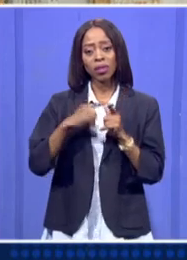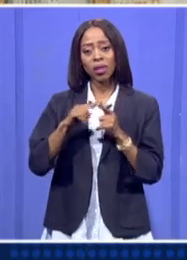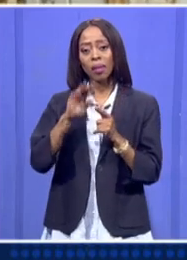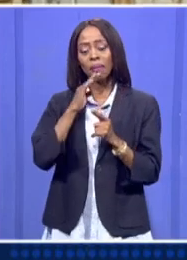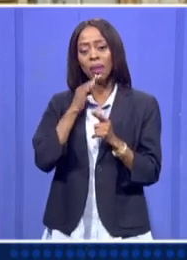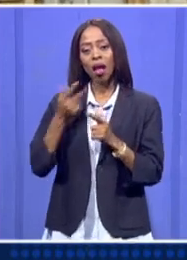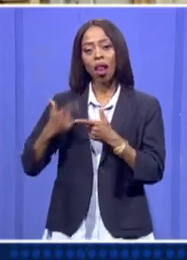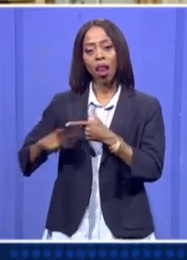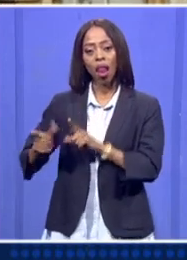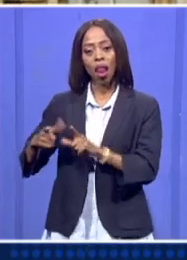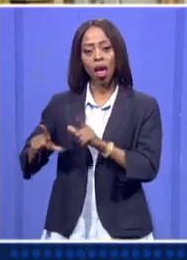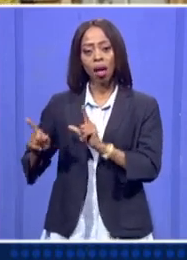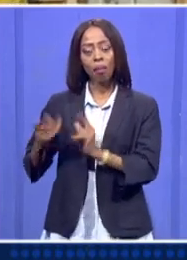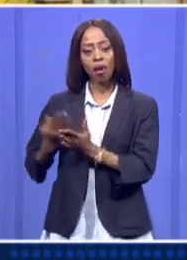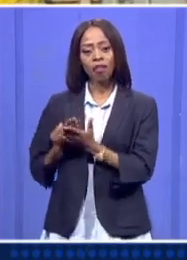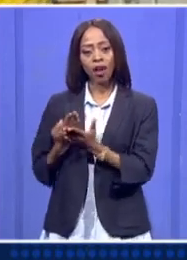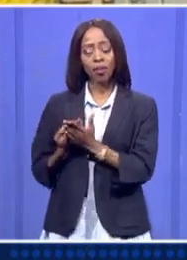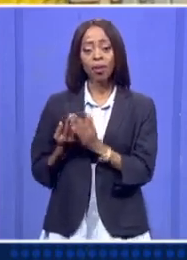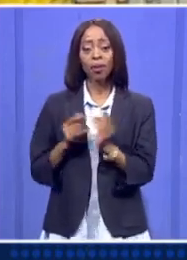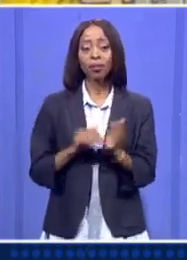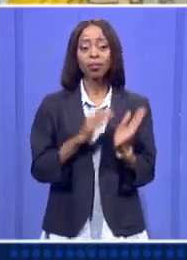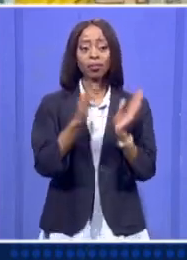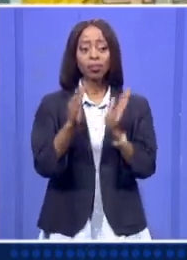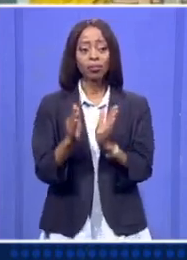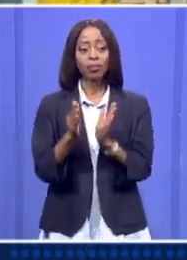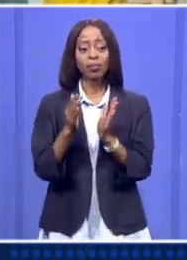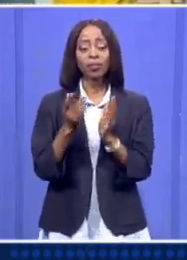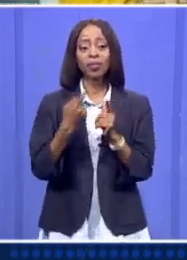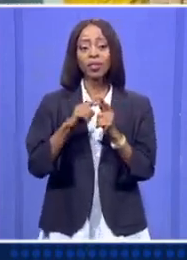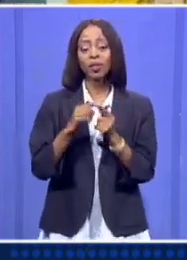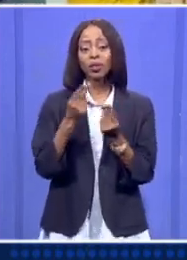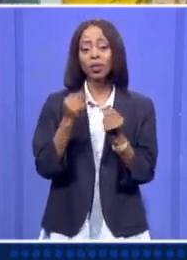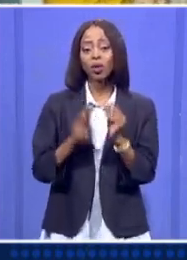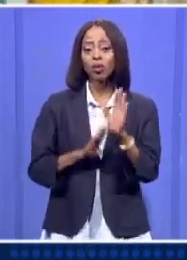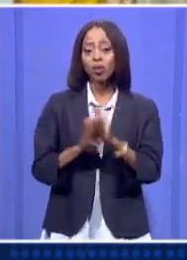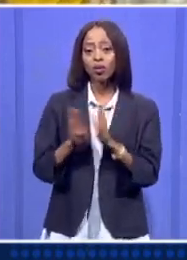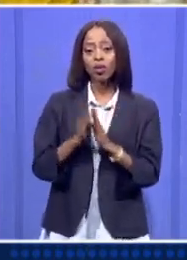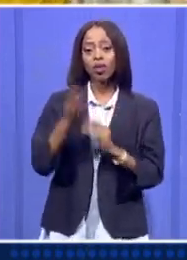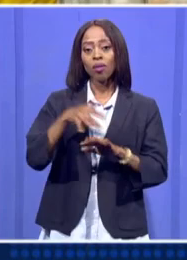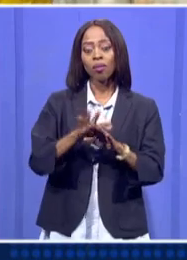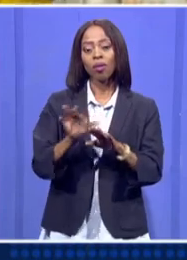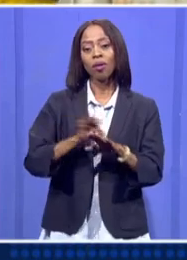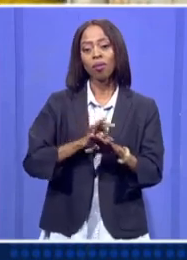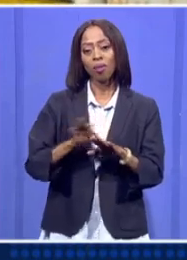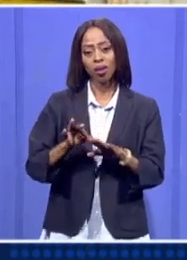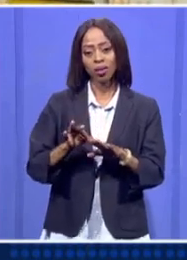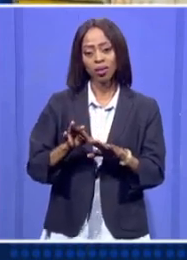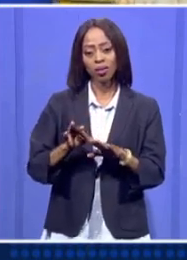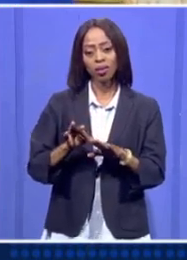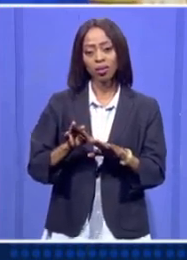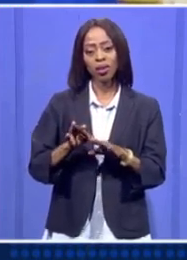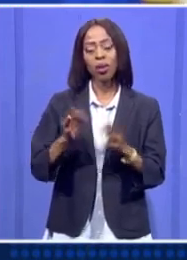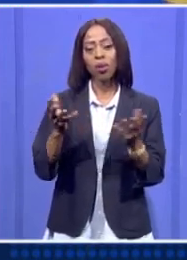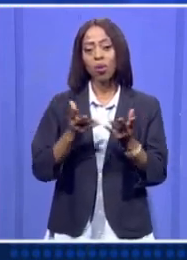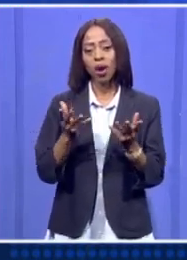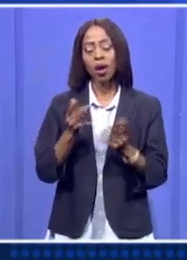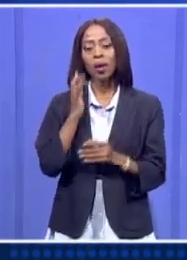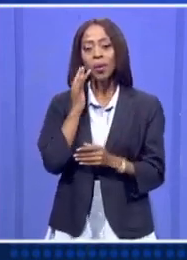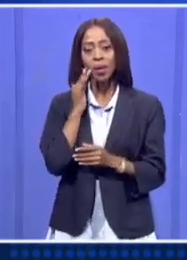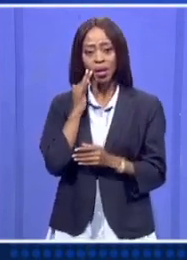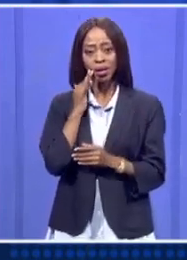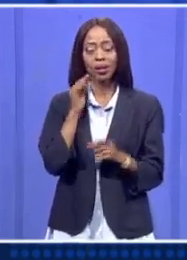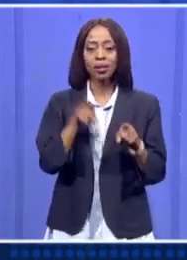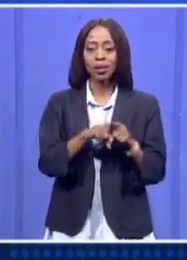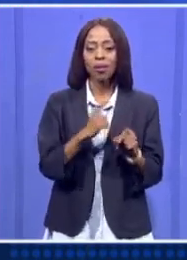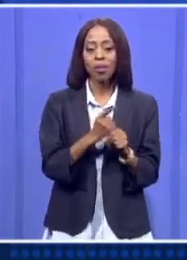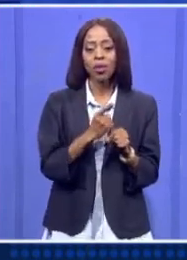in place. Therefore, now the next step is then to develop the implementation plan, as in where and when. But at